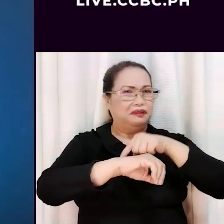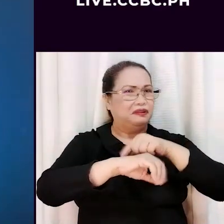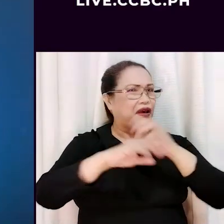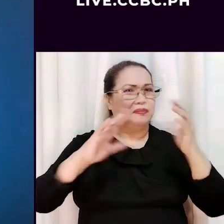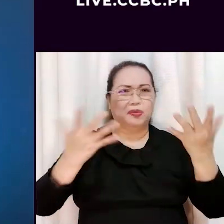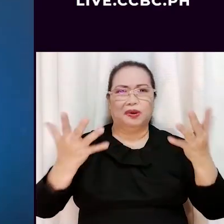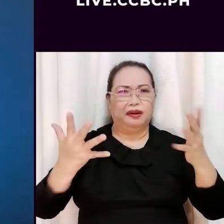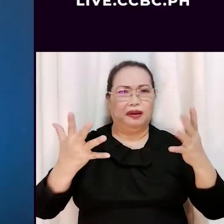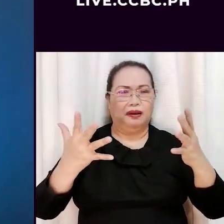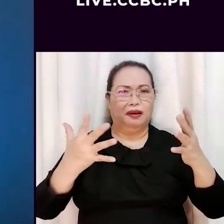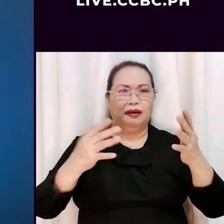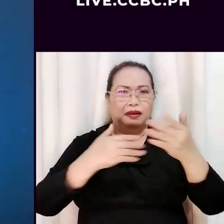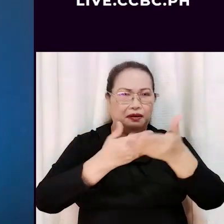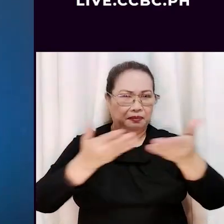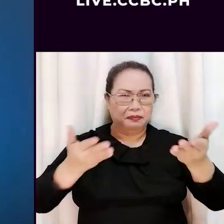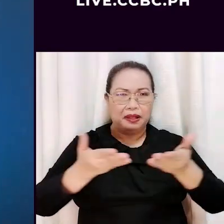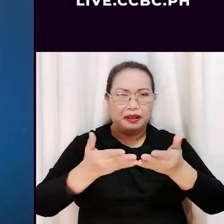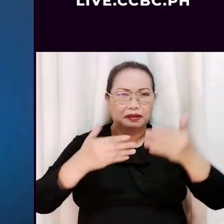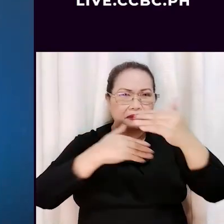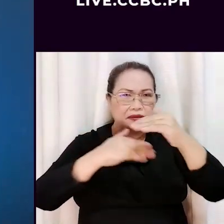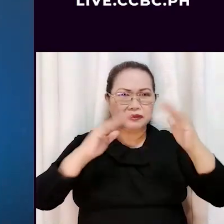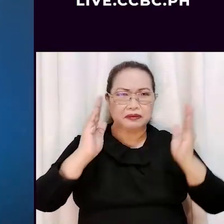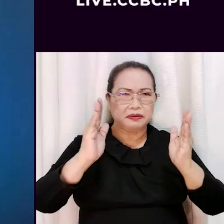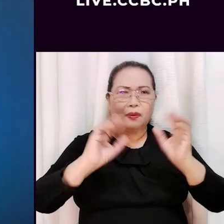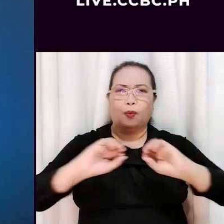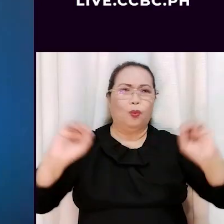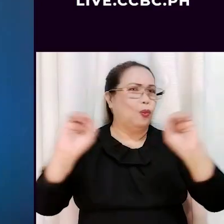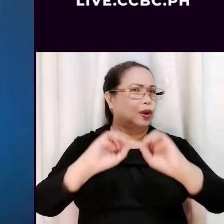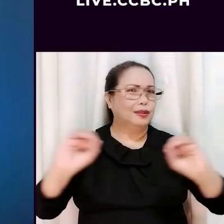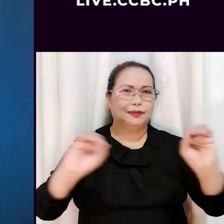of space, and